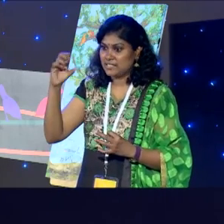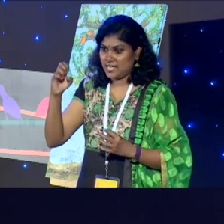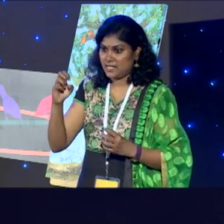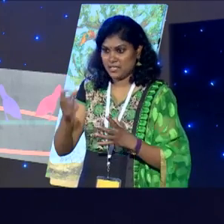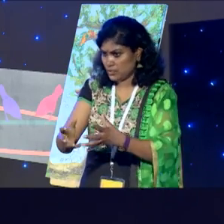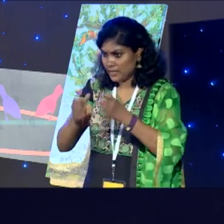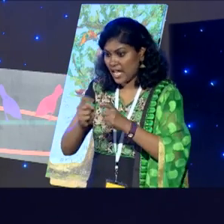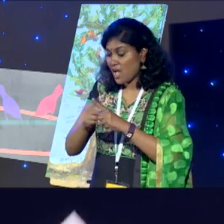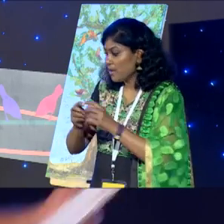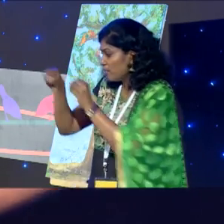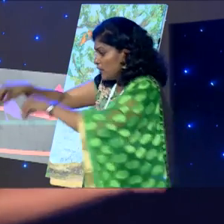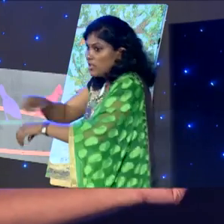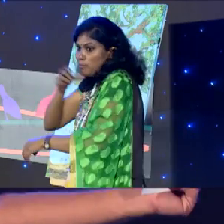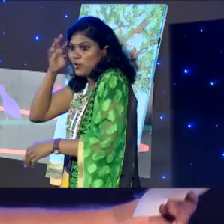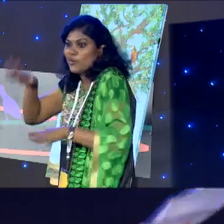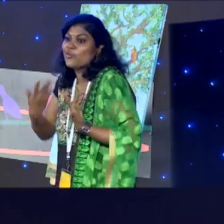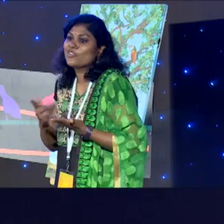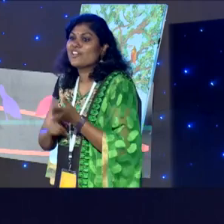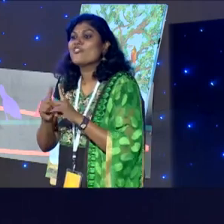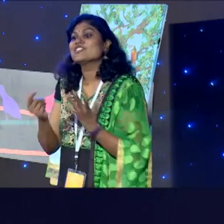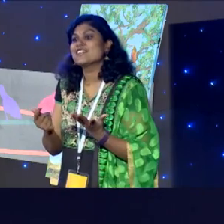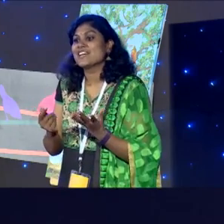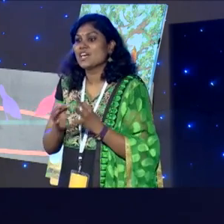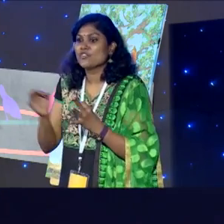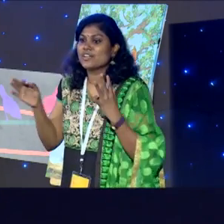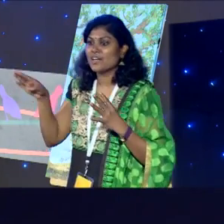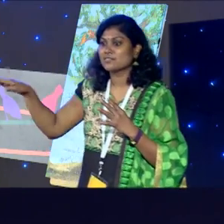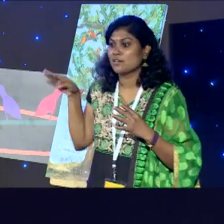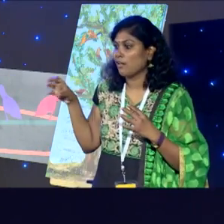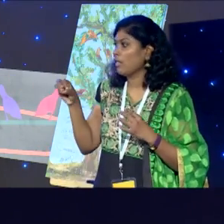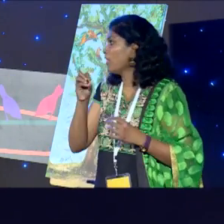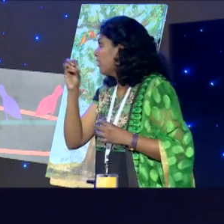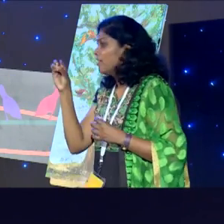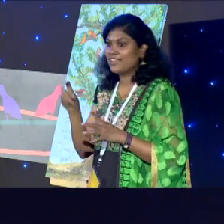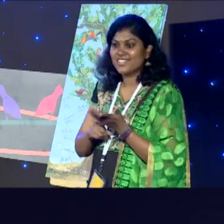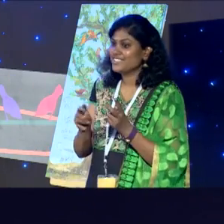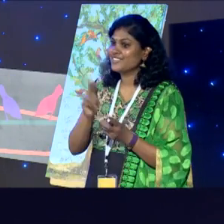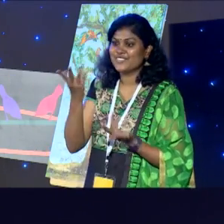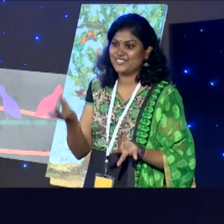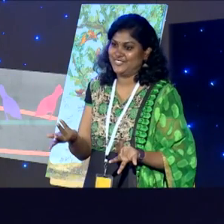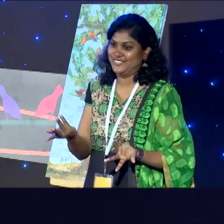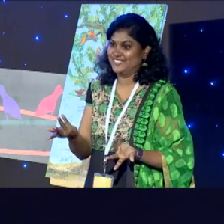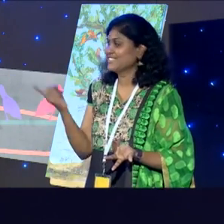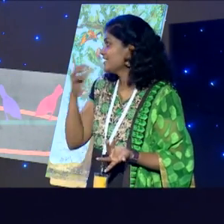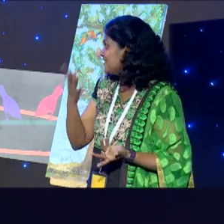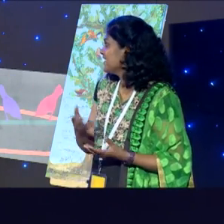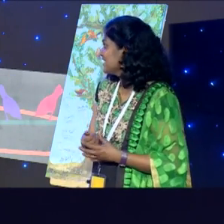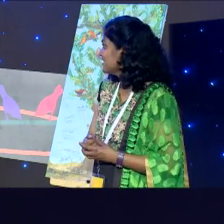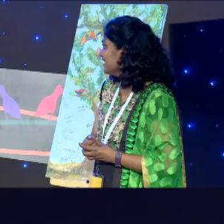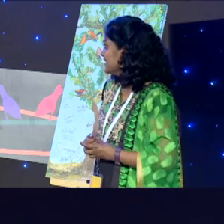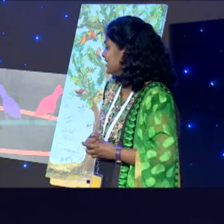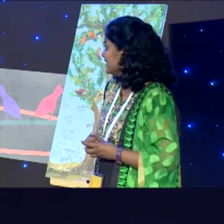animal? You know, what do you want to see, a tiger in a zoo? No, I'd rather see a tiger happy in the wild. If I'm protecting it, if I'm saving it,